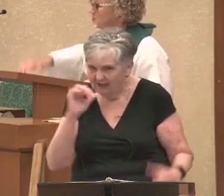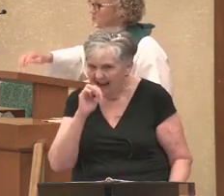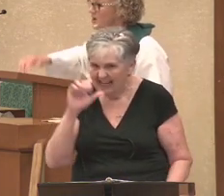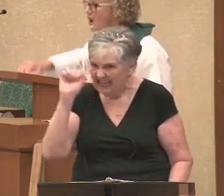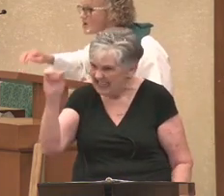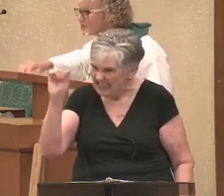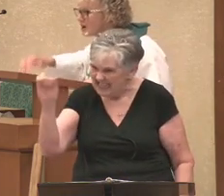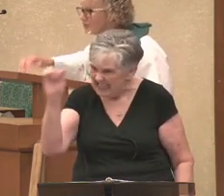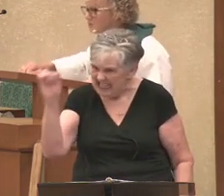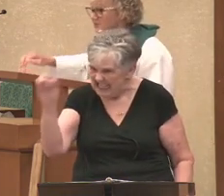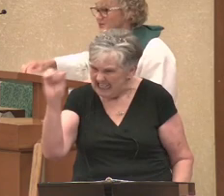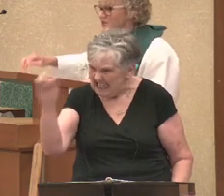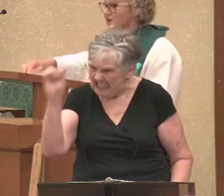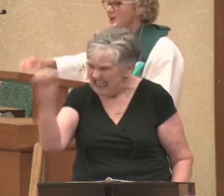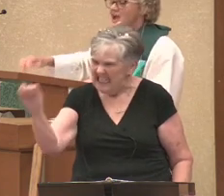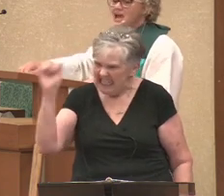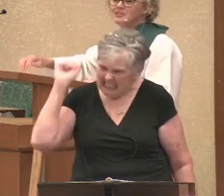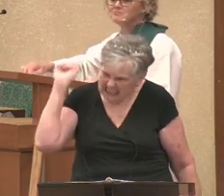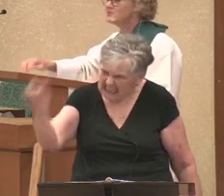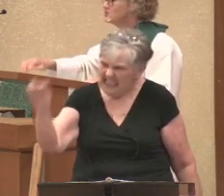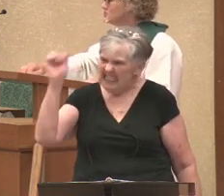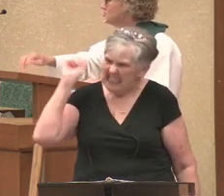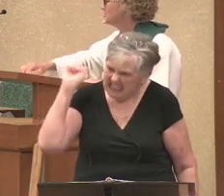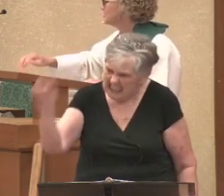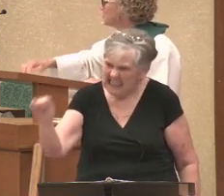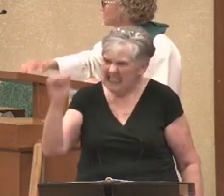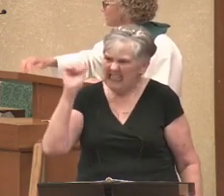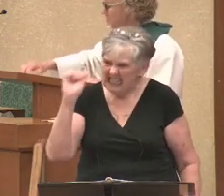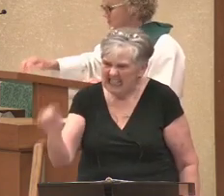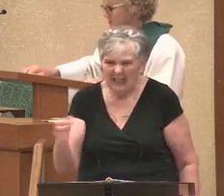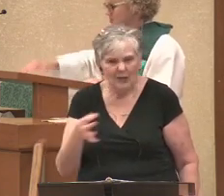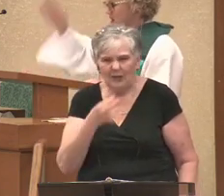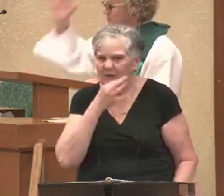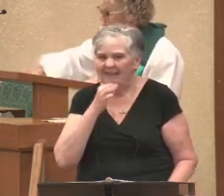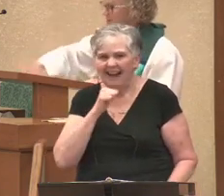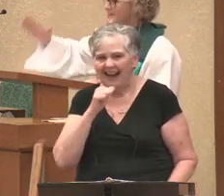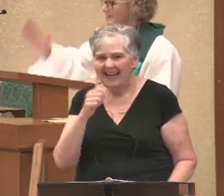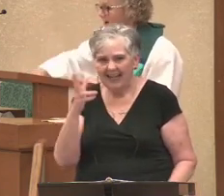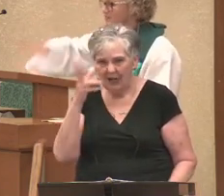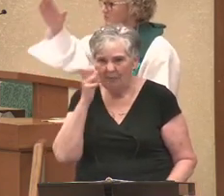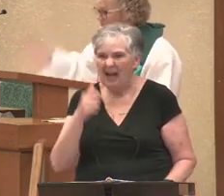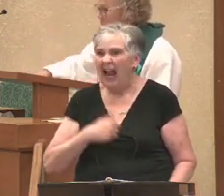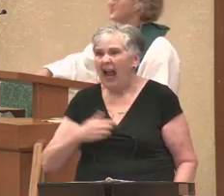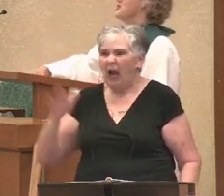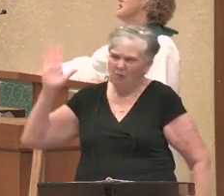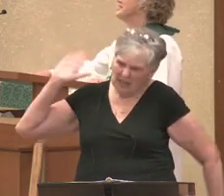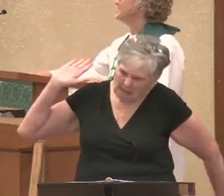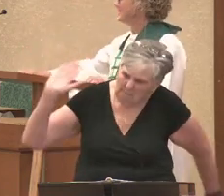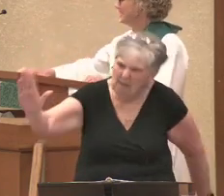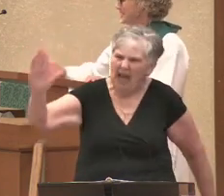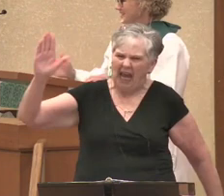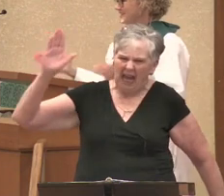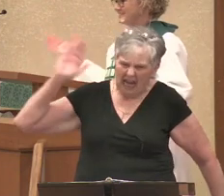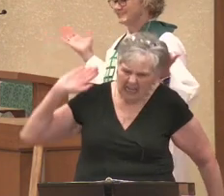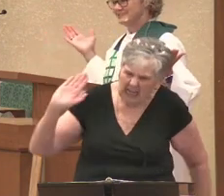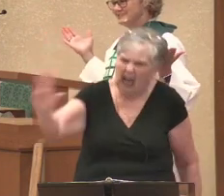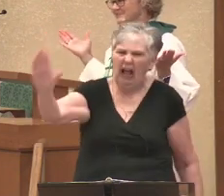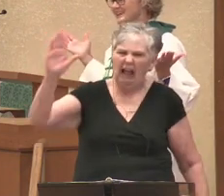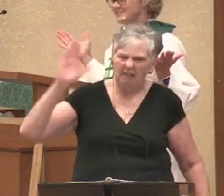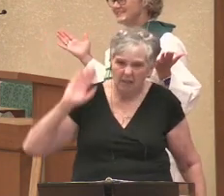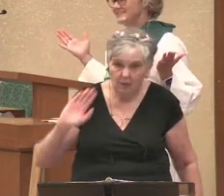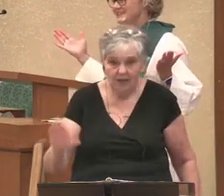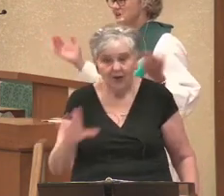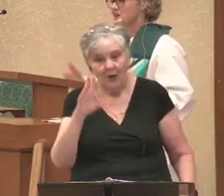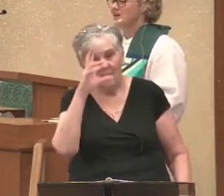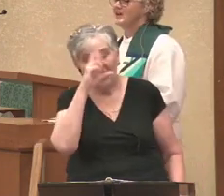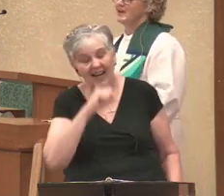tapping a little bit harder on the window. And then pretty soon, he still wasn't hearing me, so I was banging on the window until, you